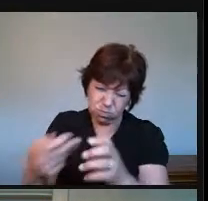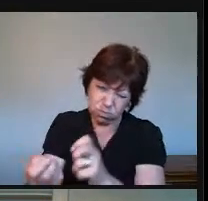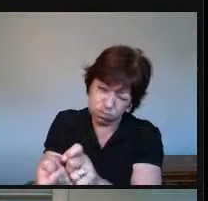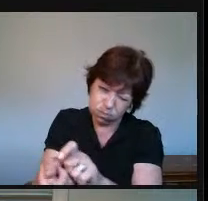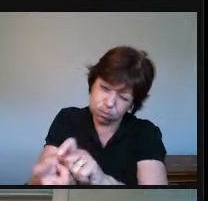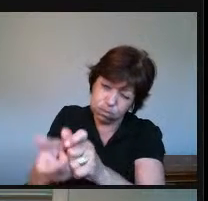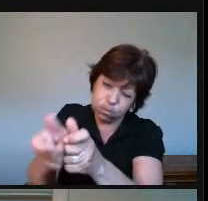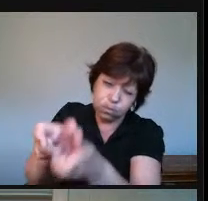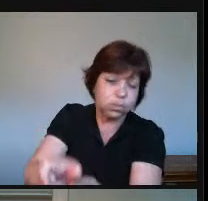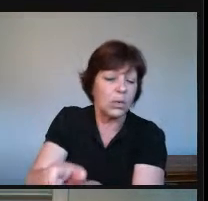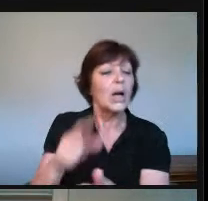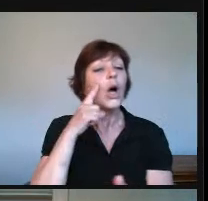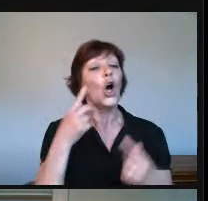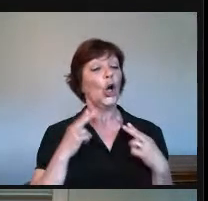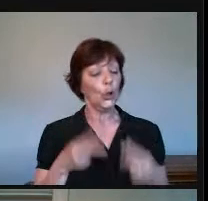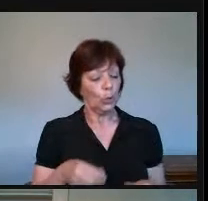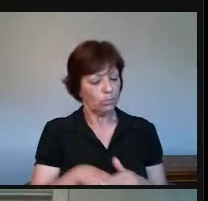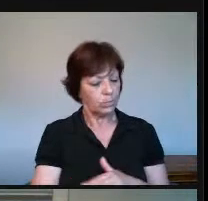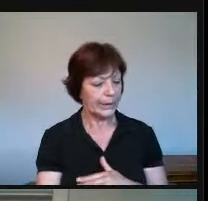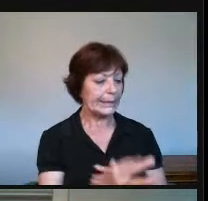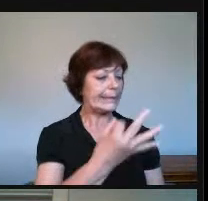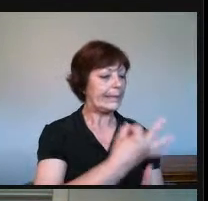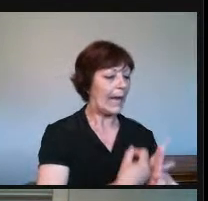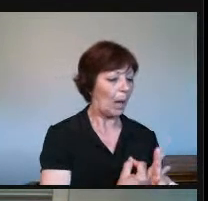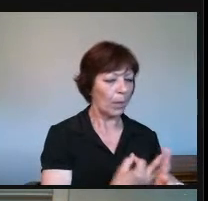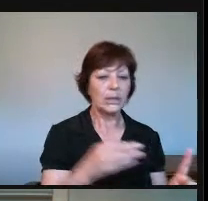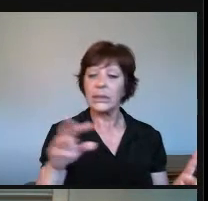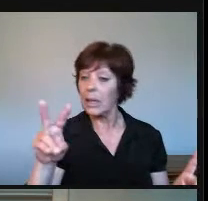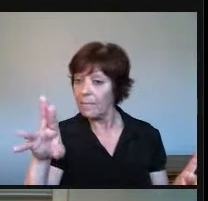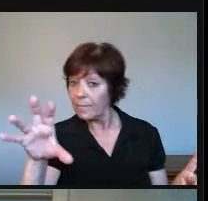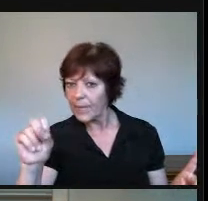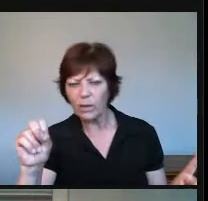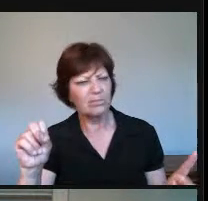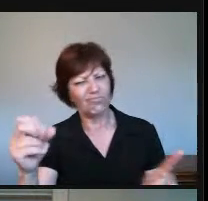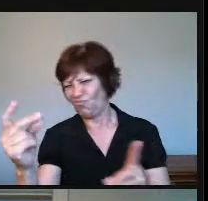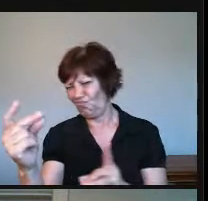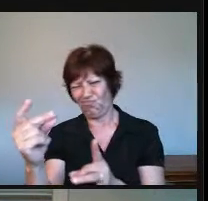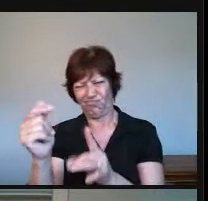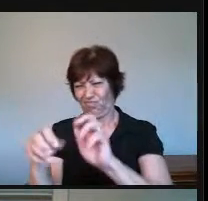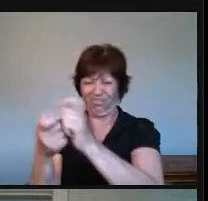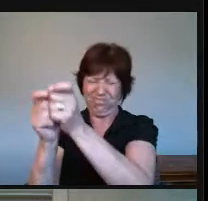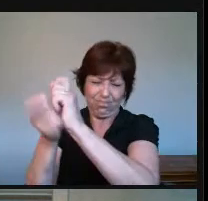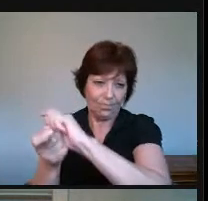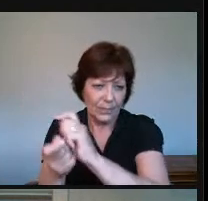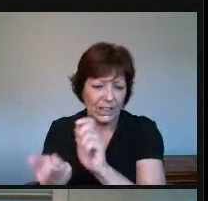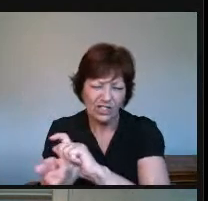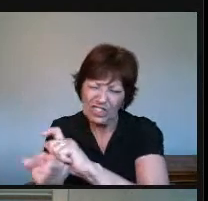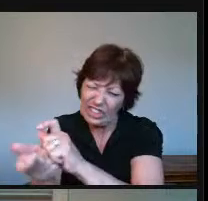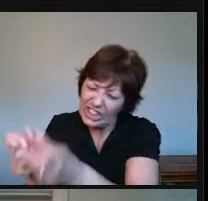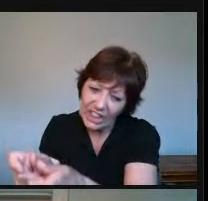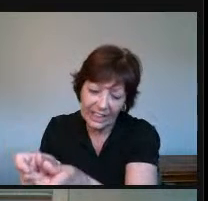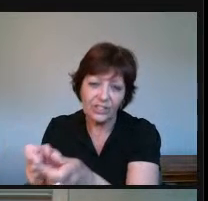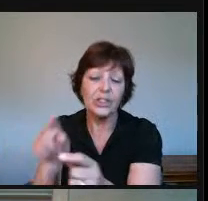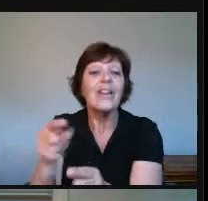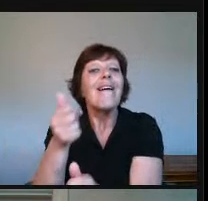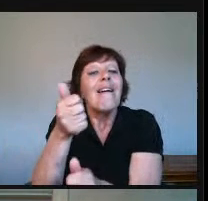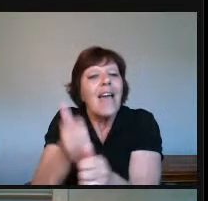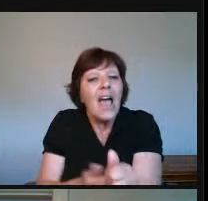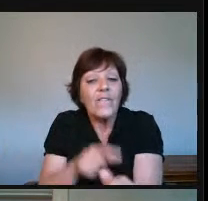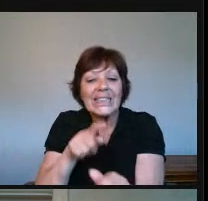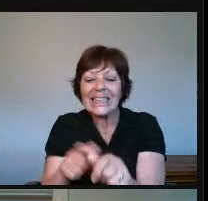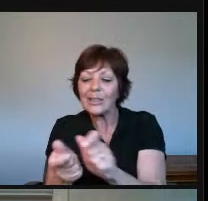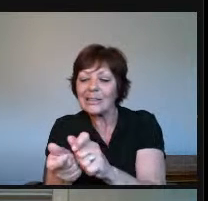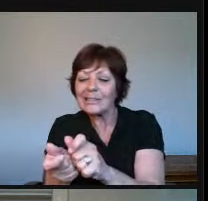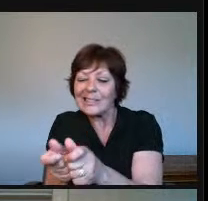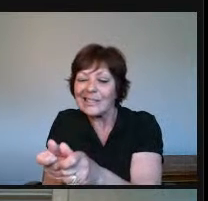9 months, and virus reproduces much more rapidly. I don't know exactly how fast. But every time there's a